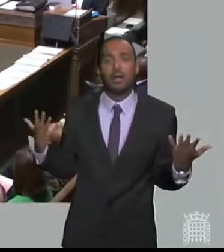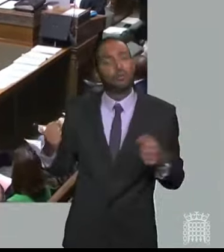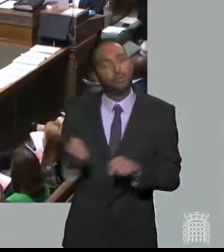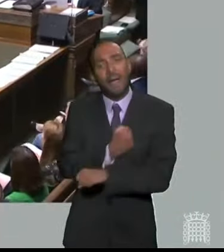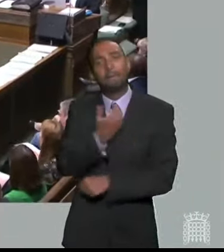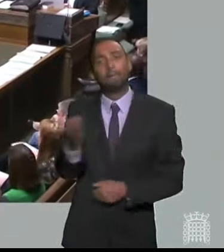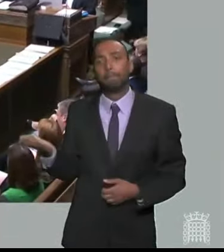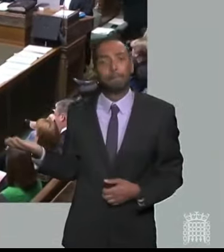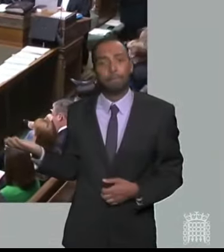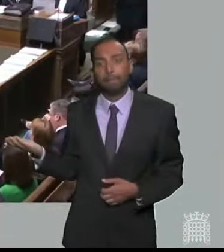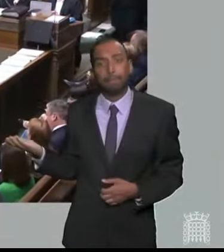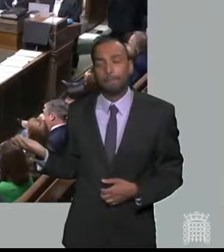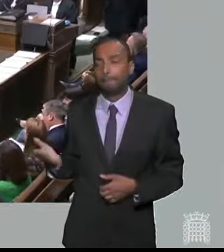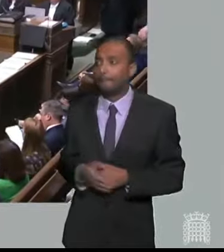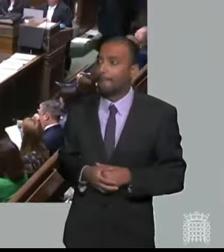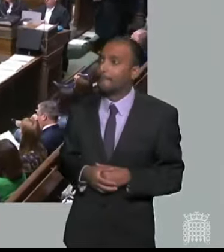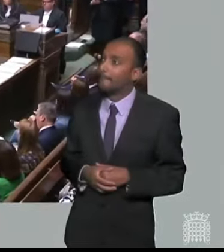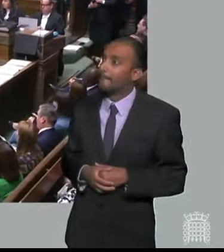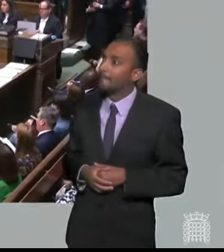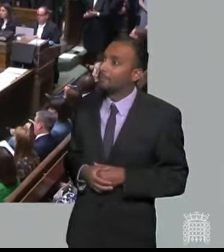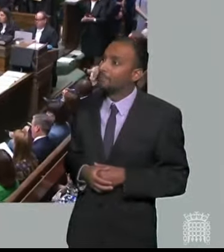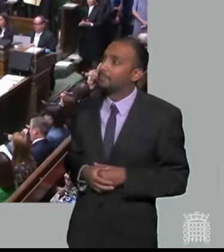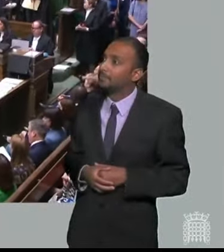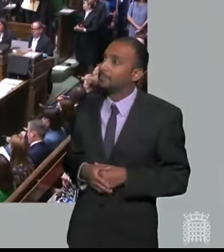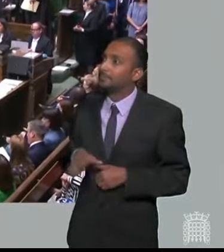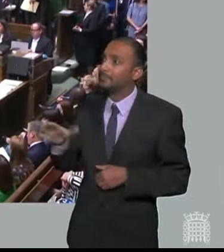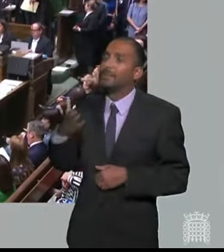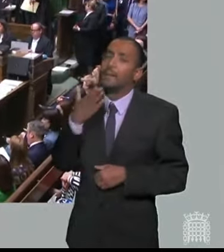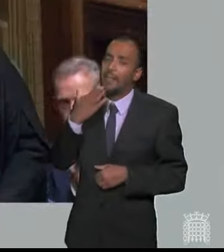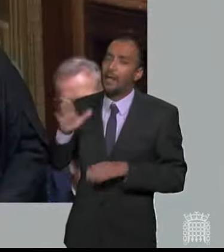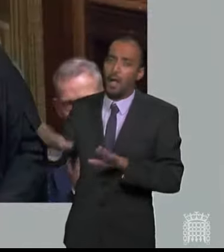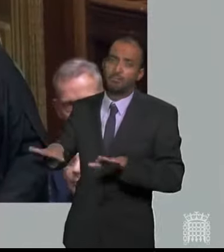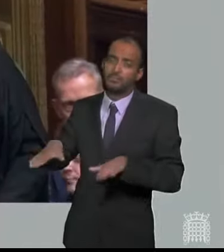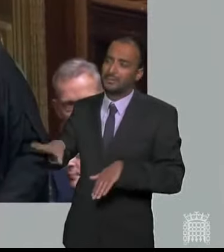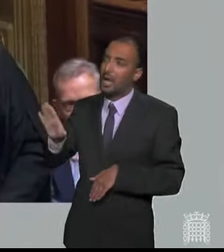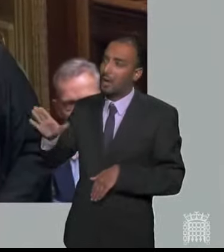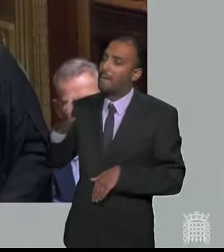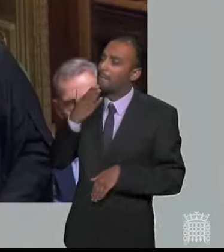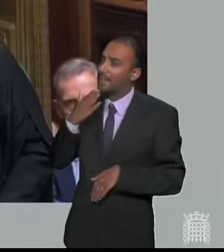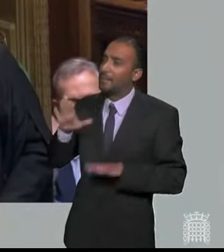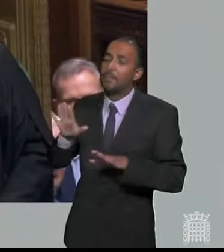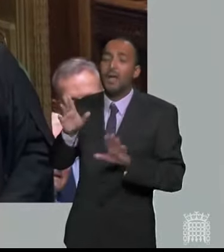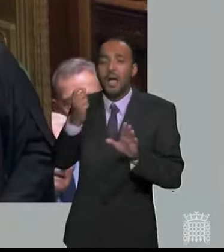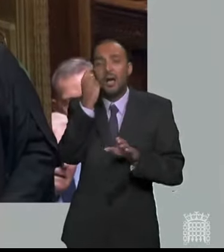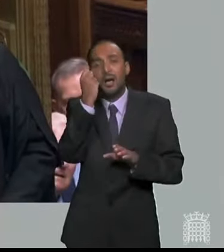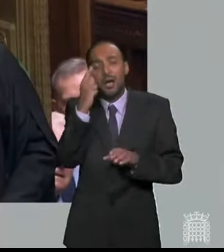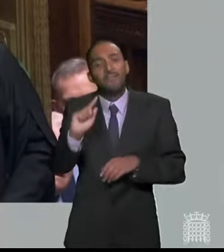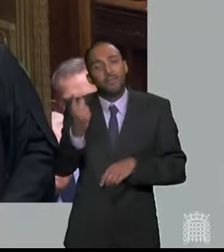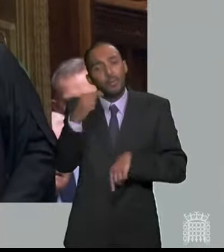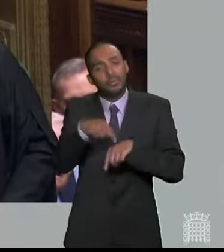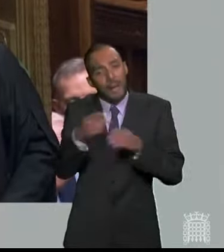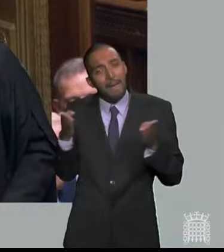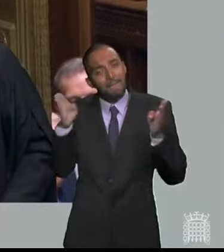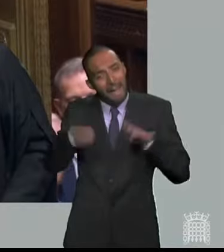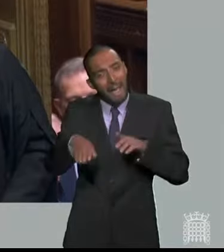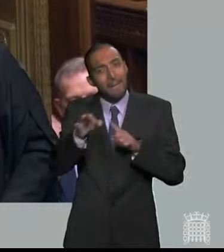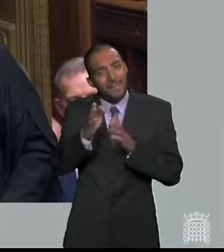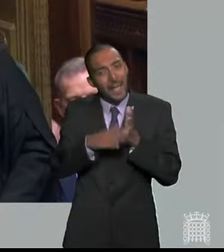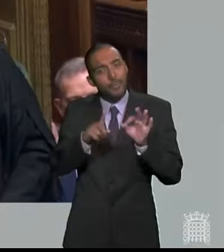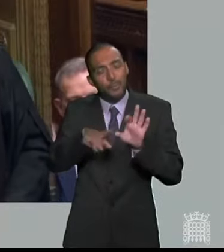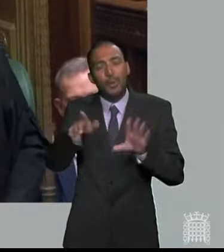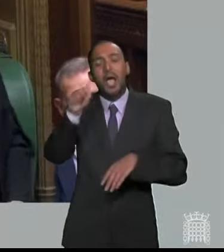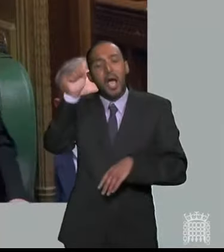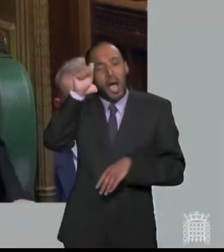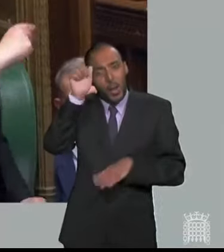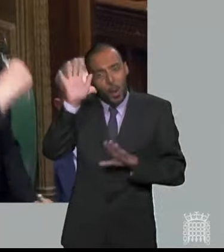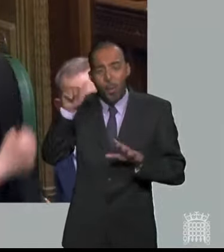No more. Just seriously, I will calm down. First session, I understand people are excited to be back at school, but we